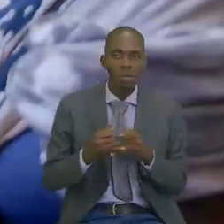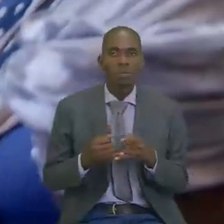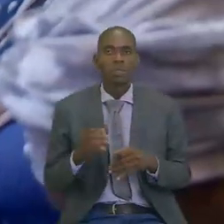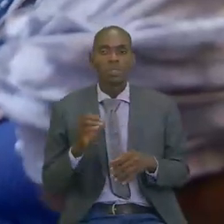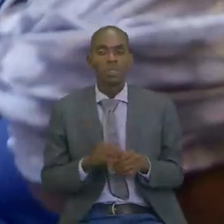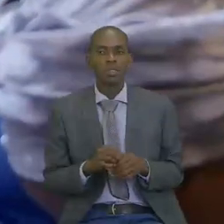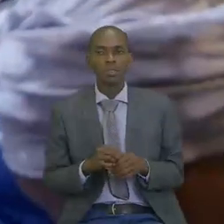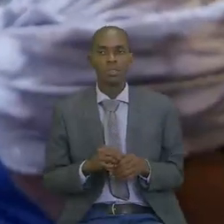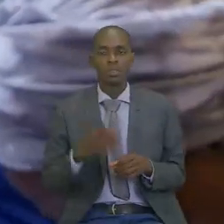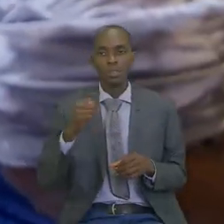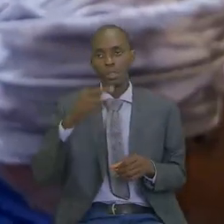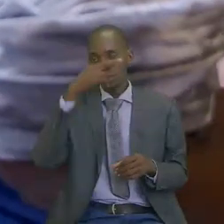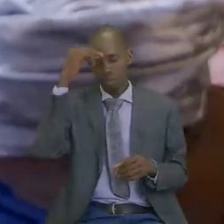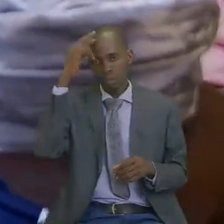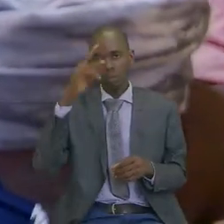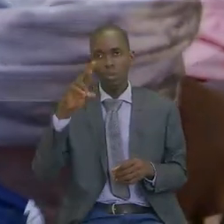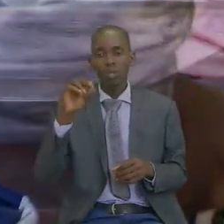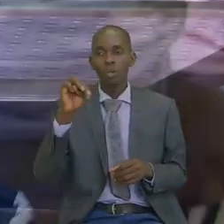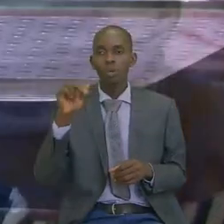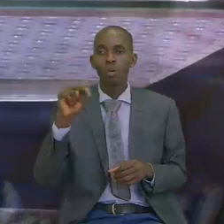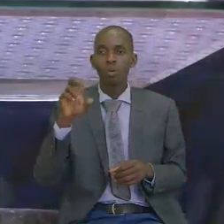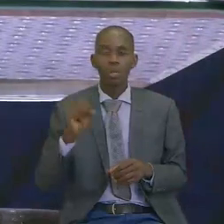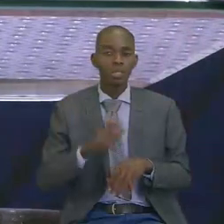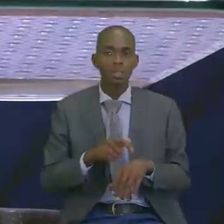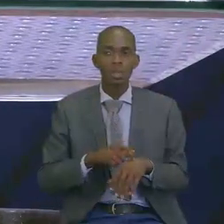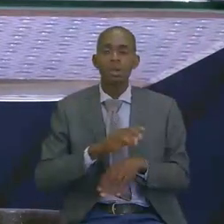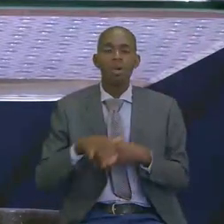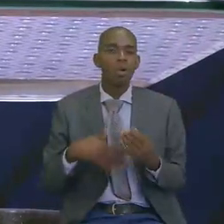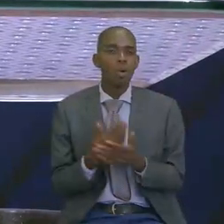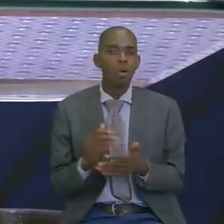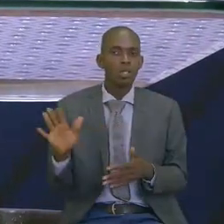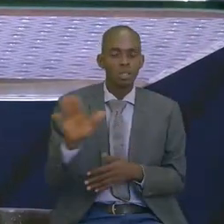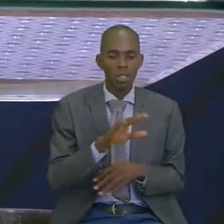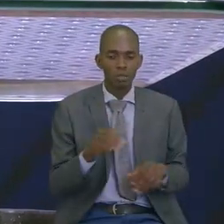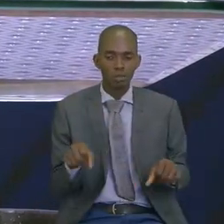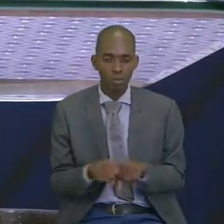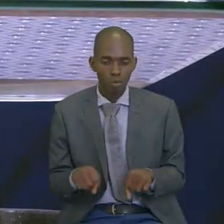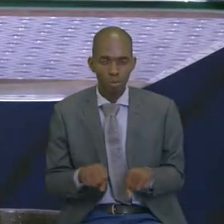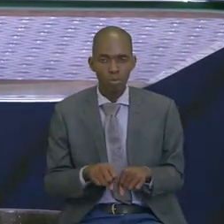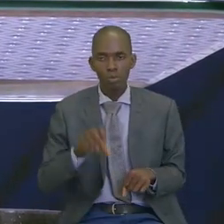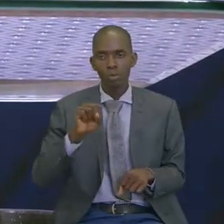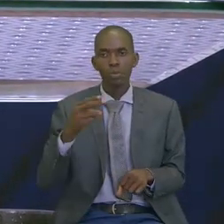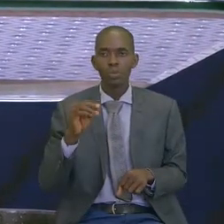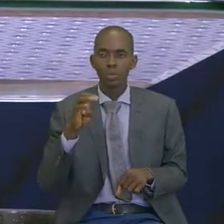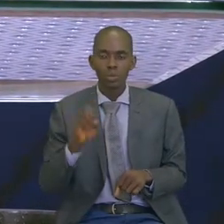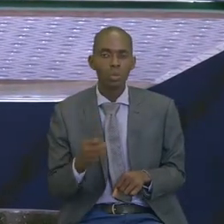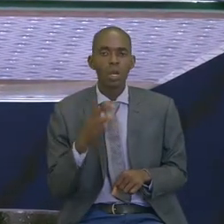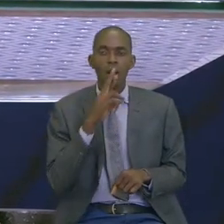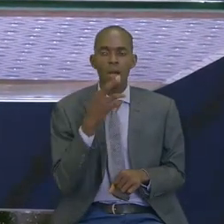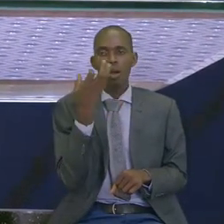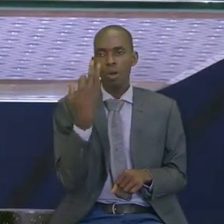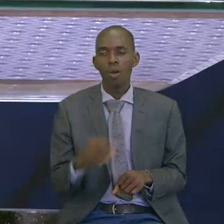of iron. Even all their armor and all their shields, everything of iron. And they had